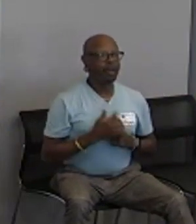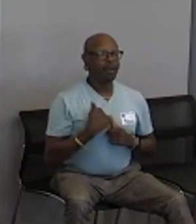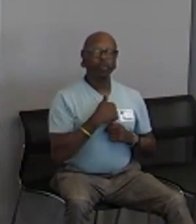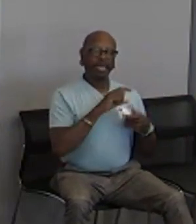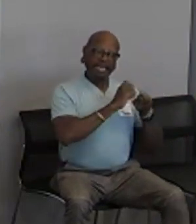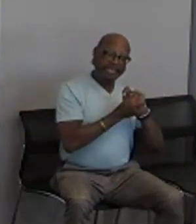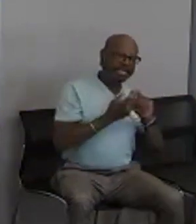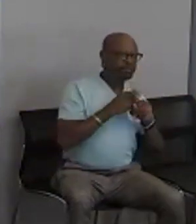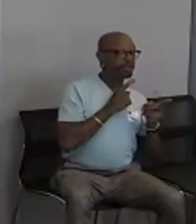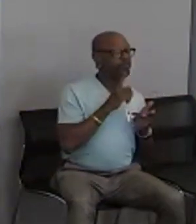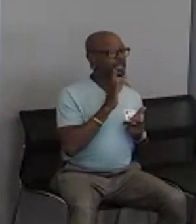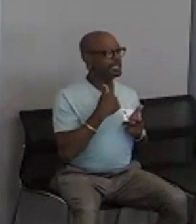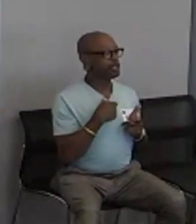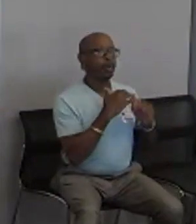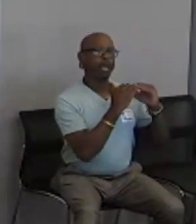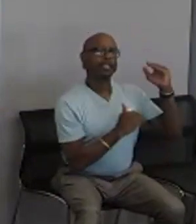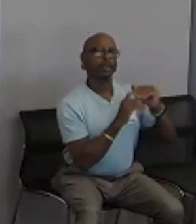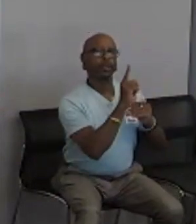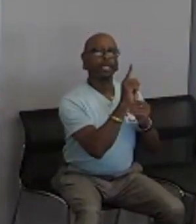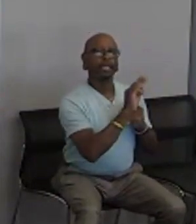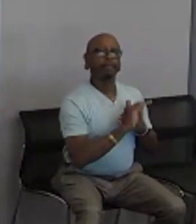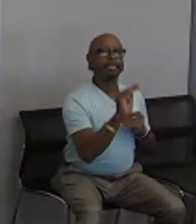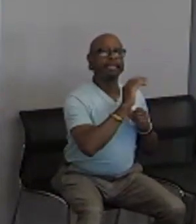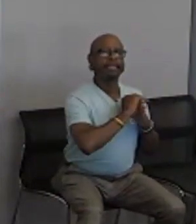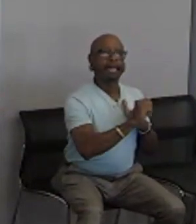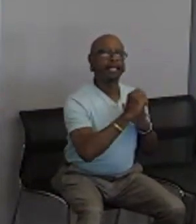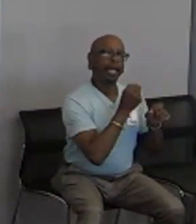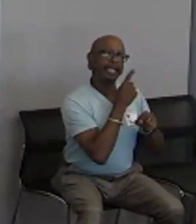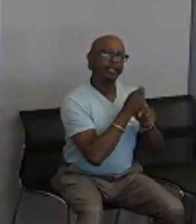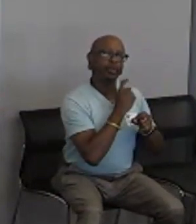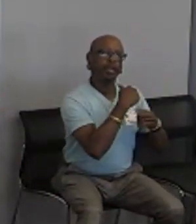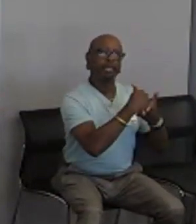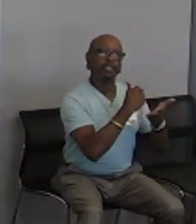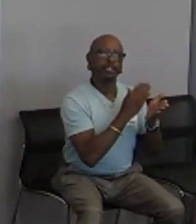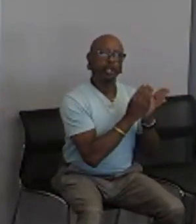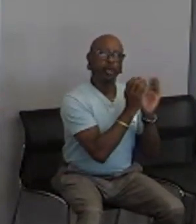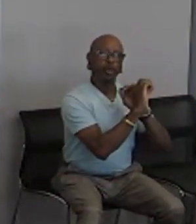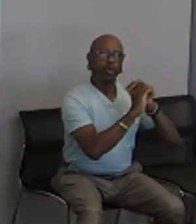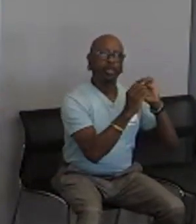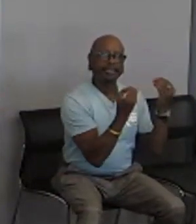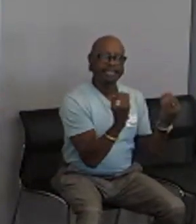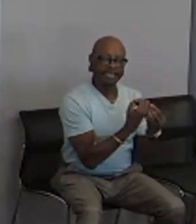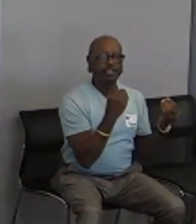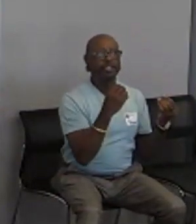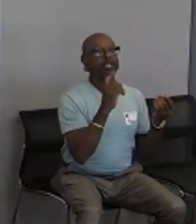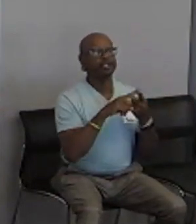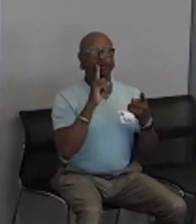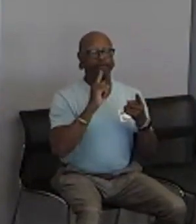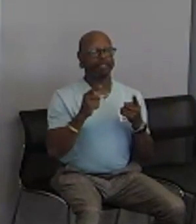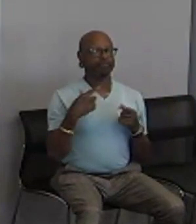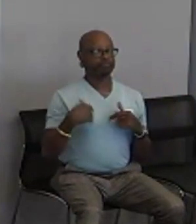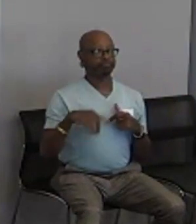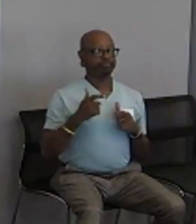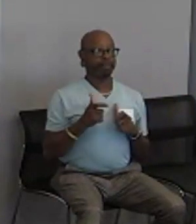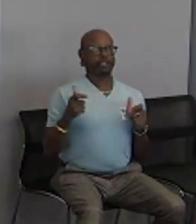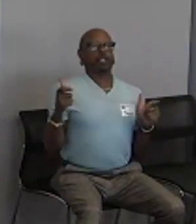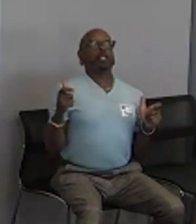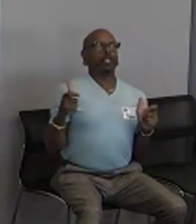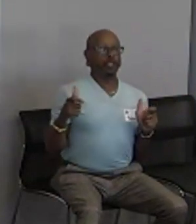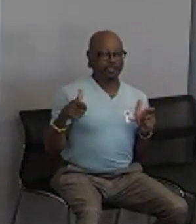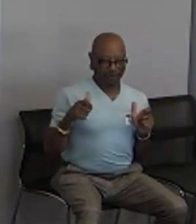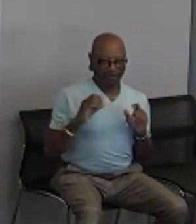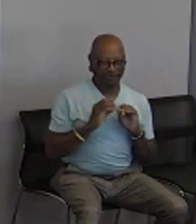a less than $1 million annual budget organization to a much larger organization.